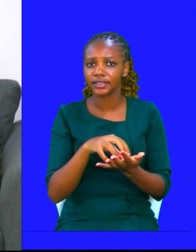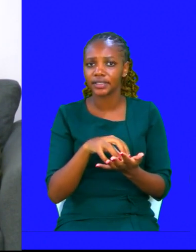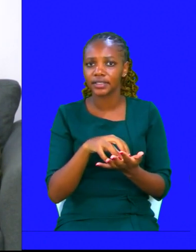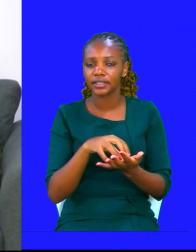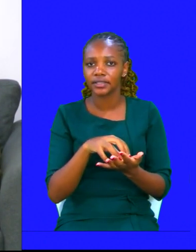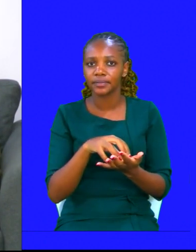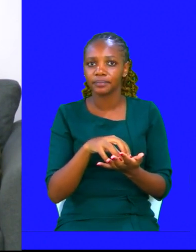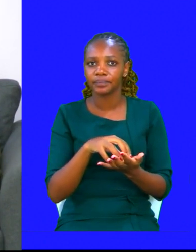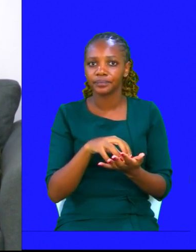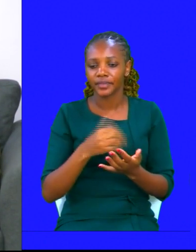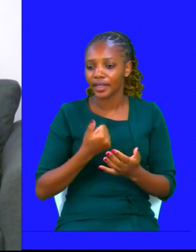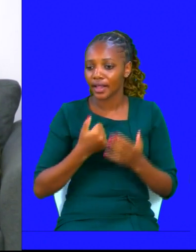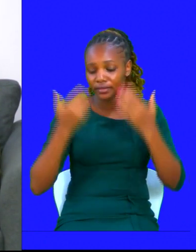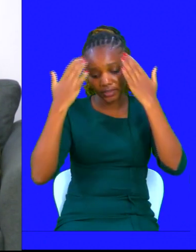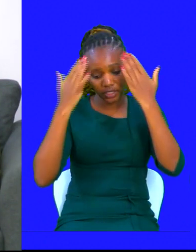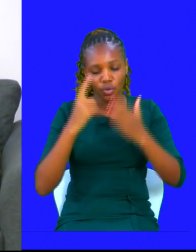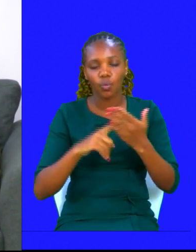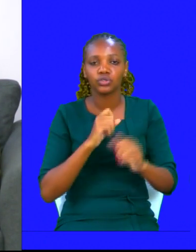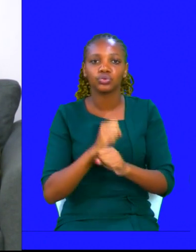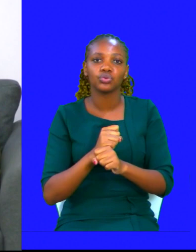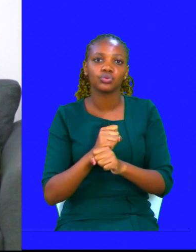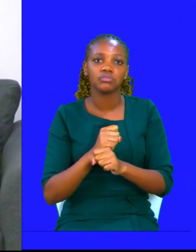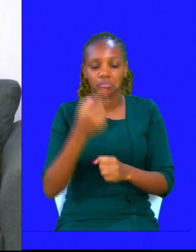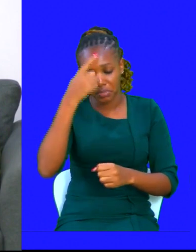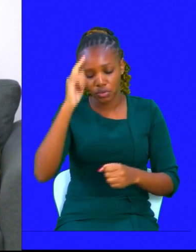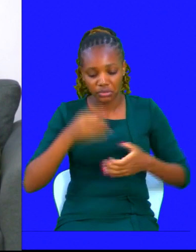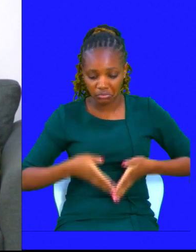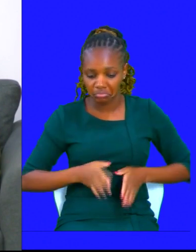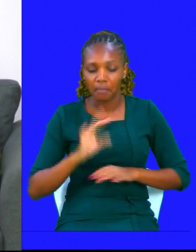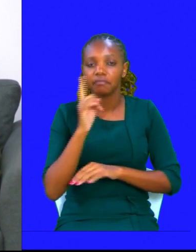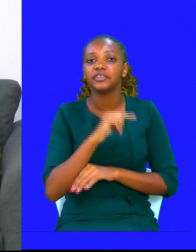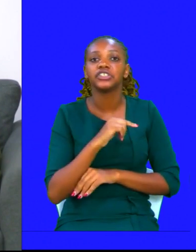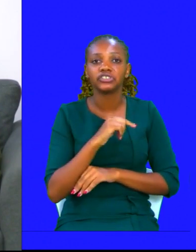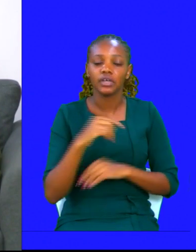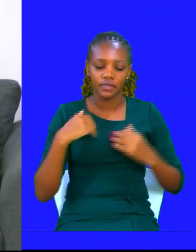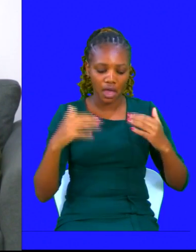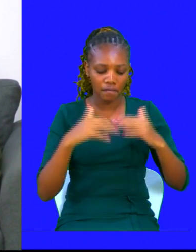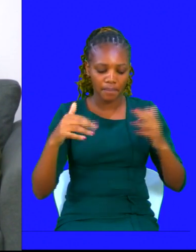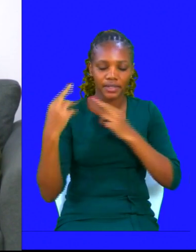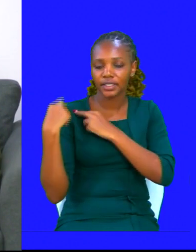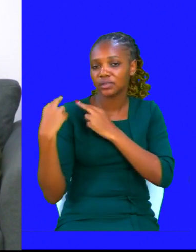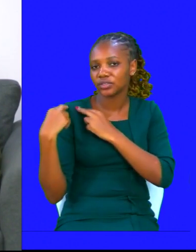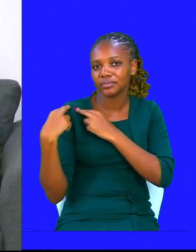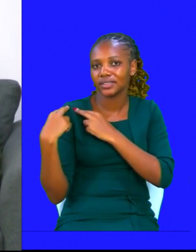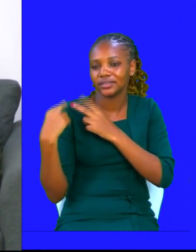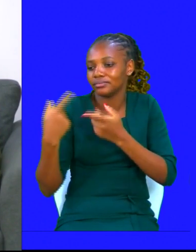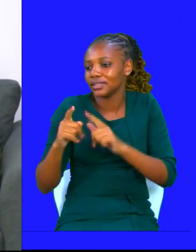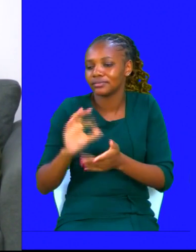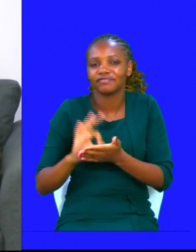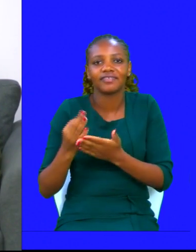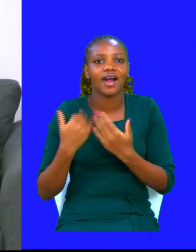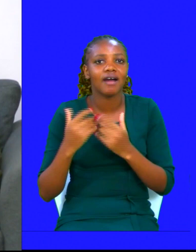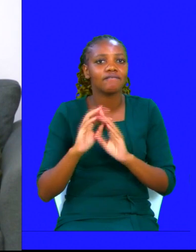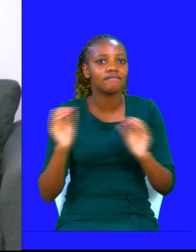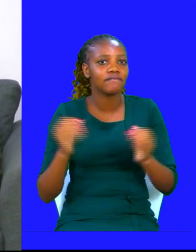they didn't just know what to do to take care of this child. They had a very big responsibility to take care of, and they were not able to do it. And one thing